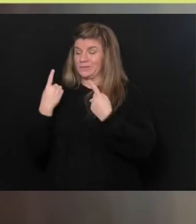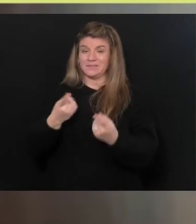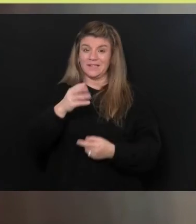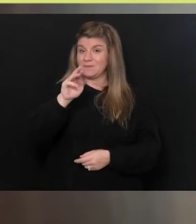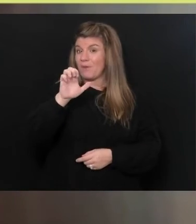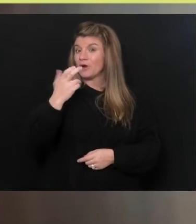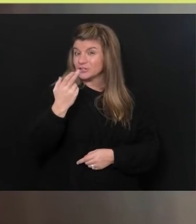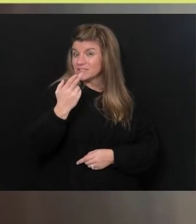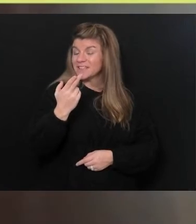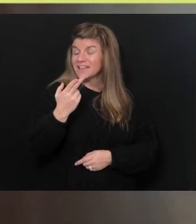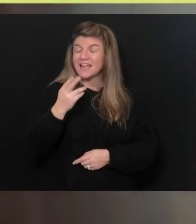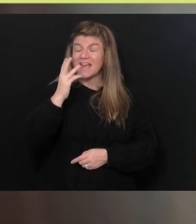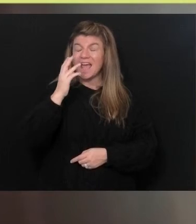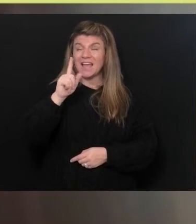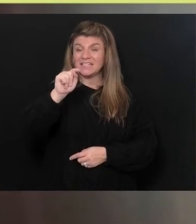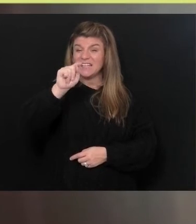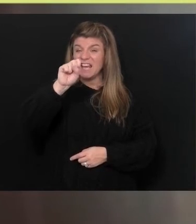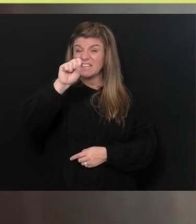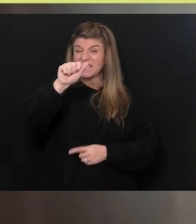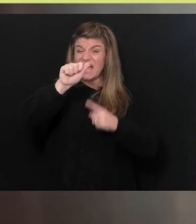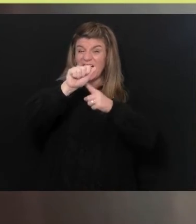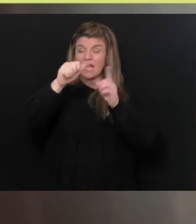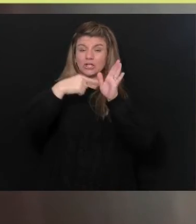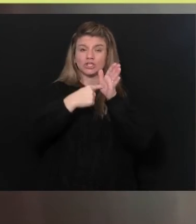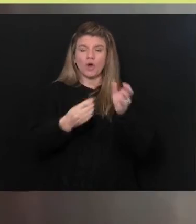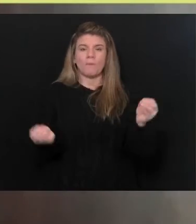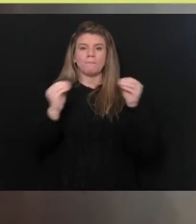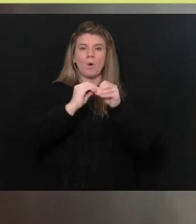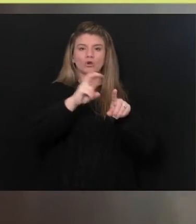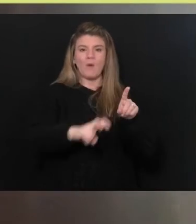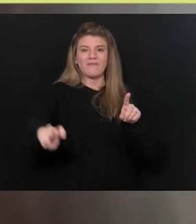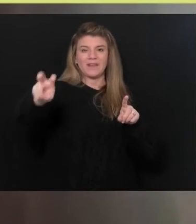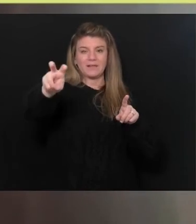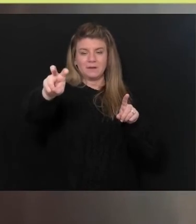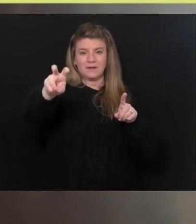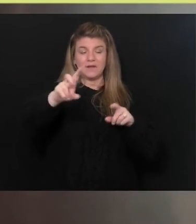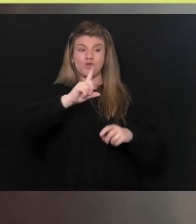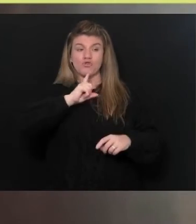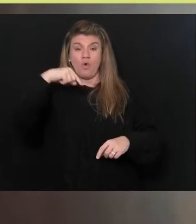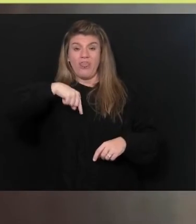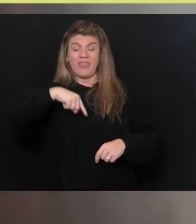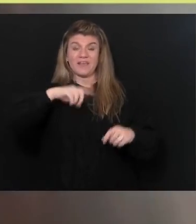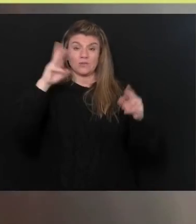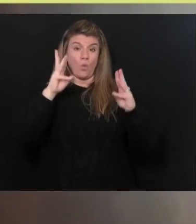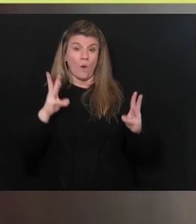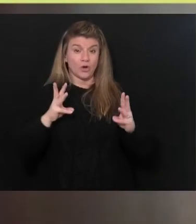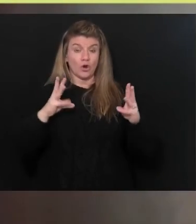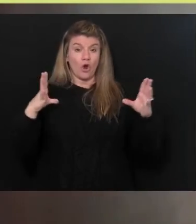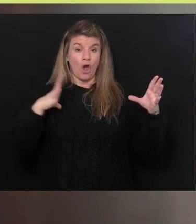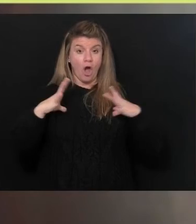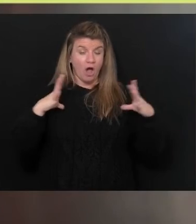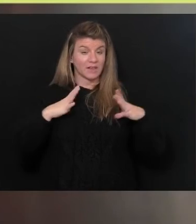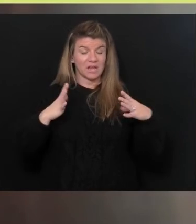pandemic. And by TSA, we saw more people traveling. So this winter